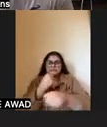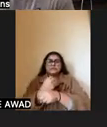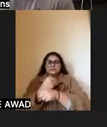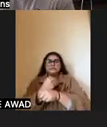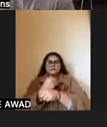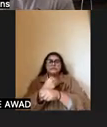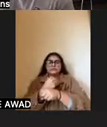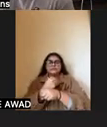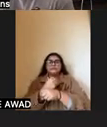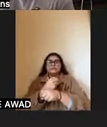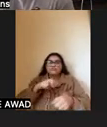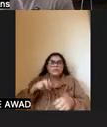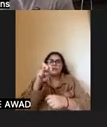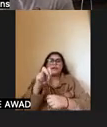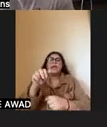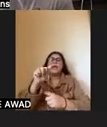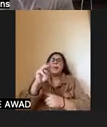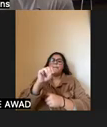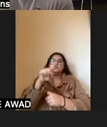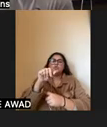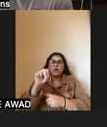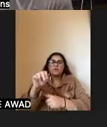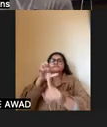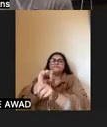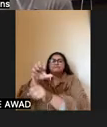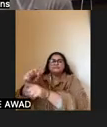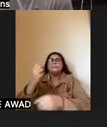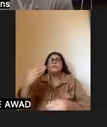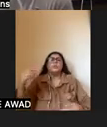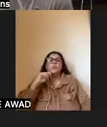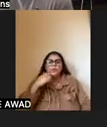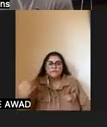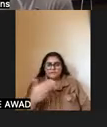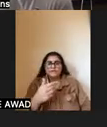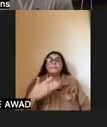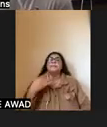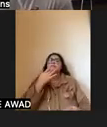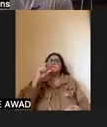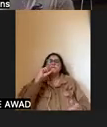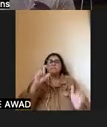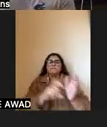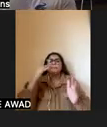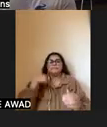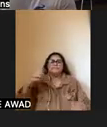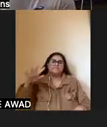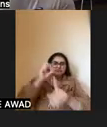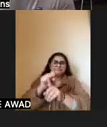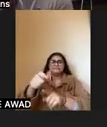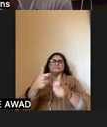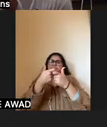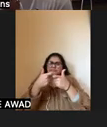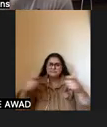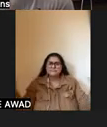of the Amazon, catching some really, really weird fish. So this is one of my favorite photos because we caught this gigantic sucker mouth